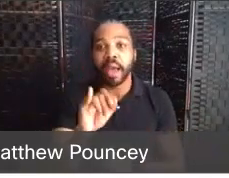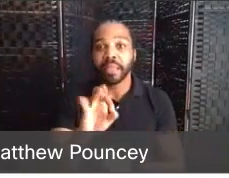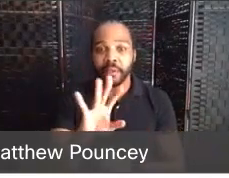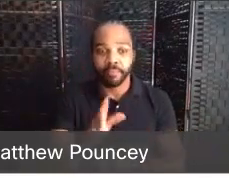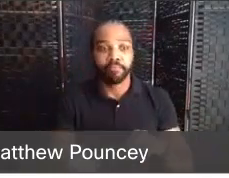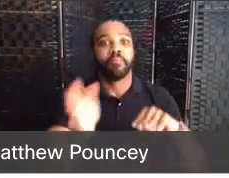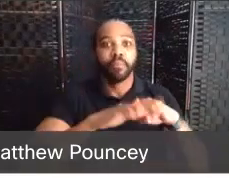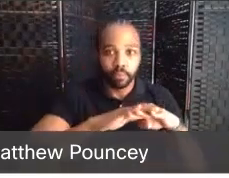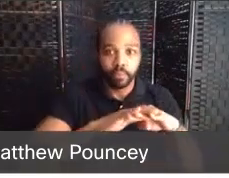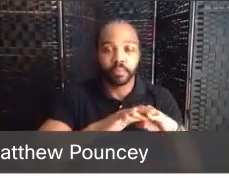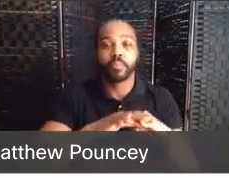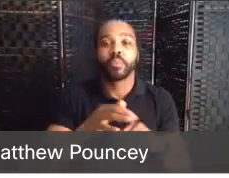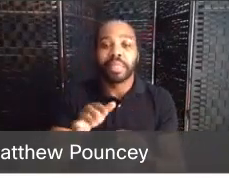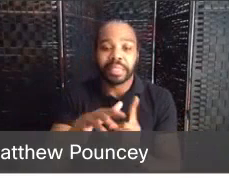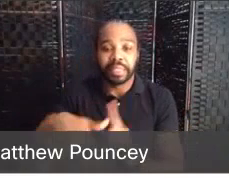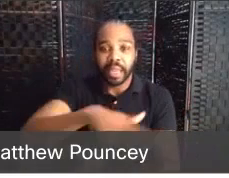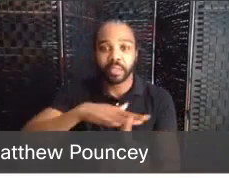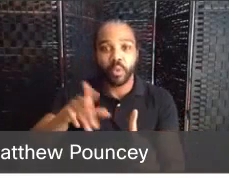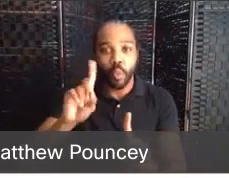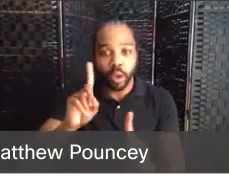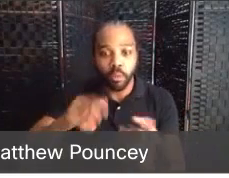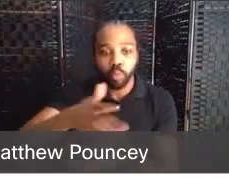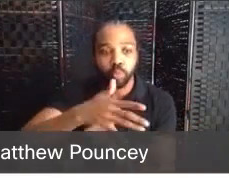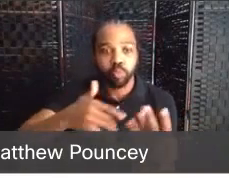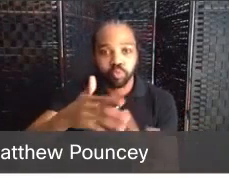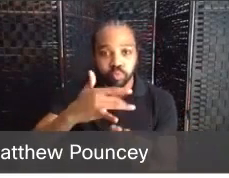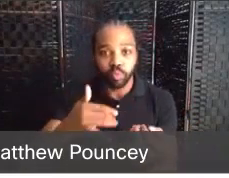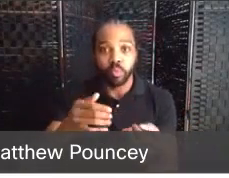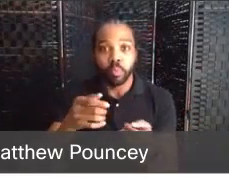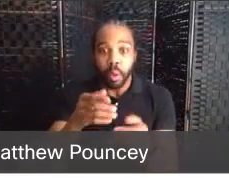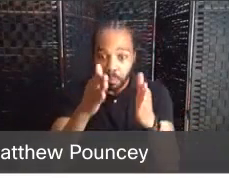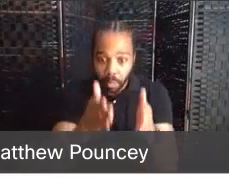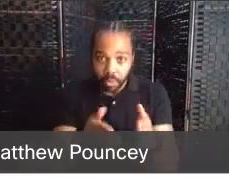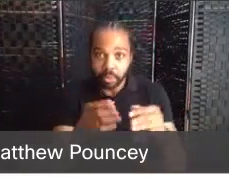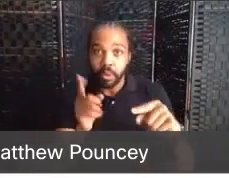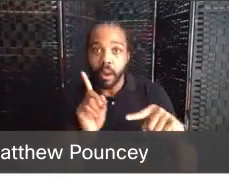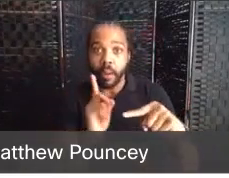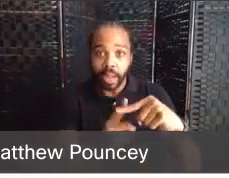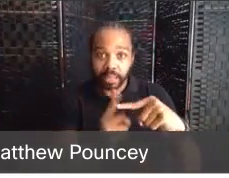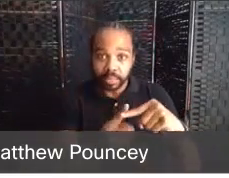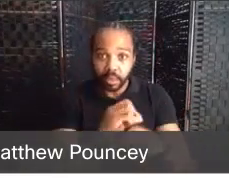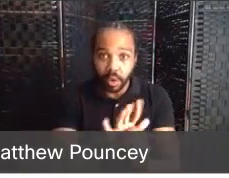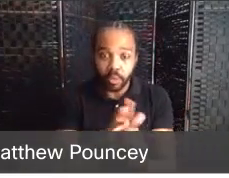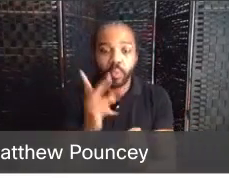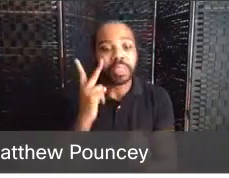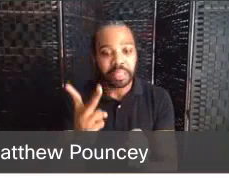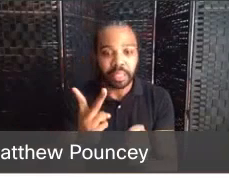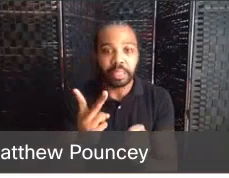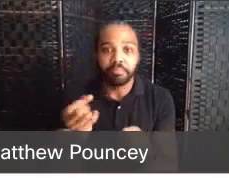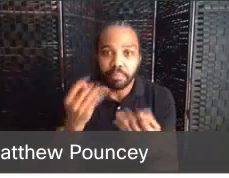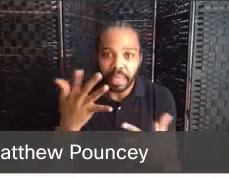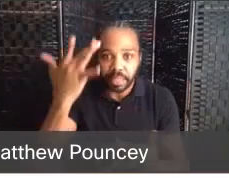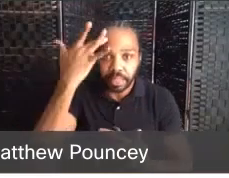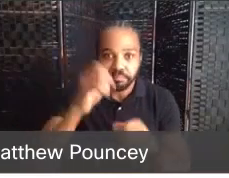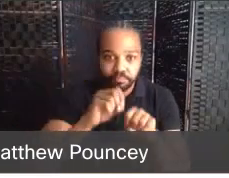congregate settings, when a person tests positive, we are seeing outbreaks within the setting.